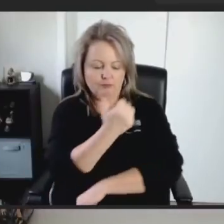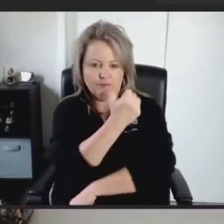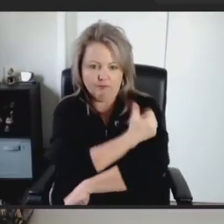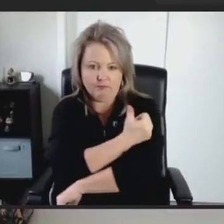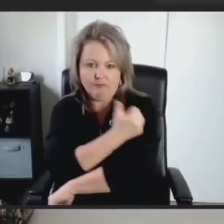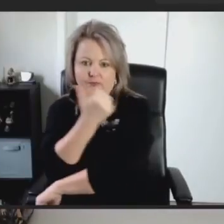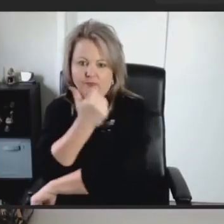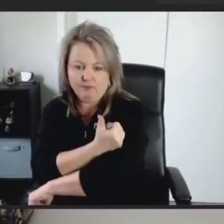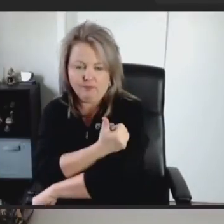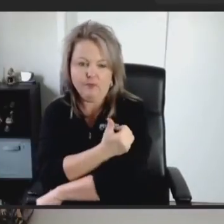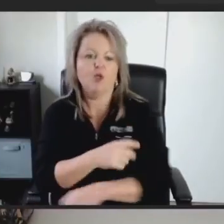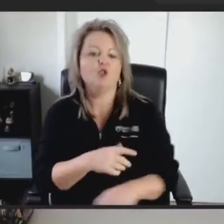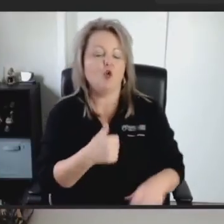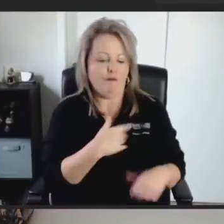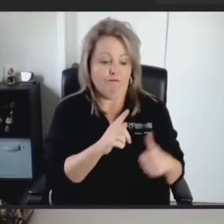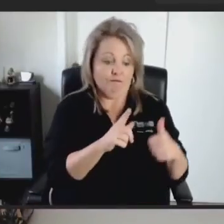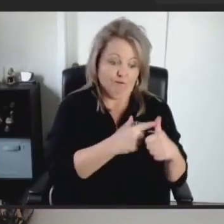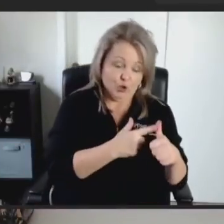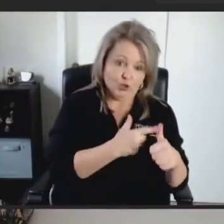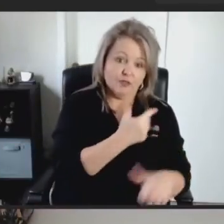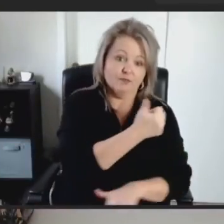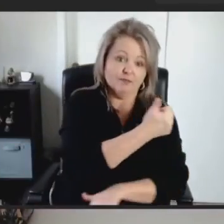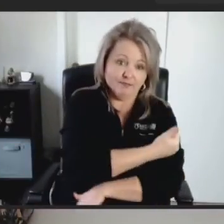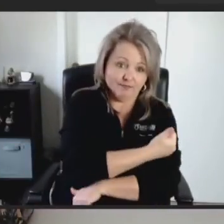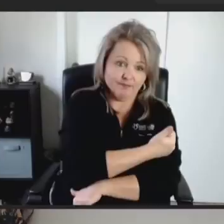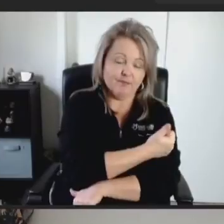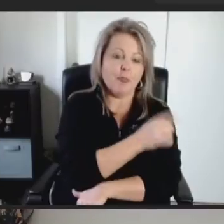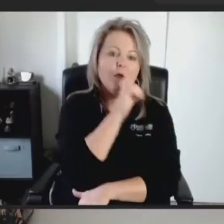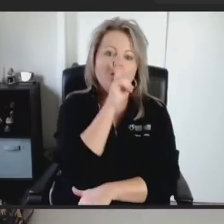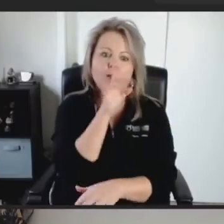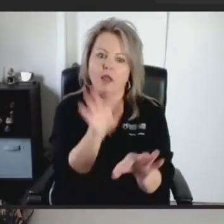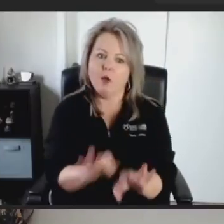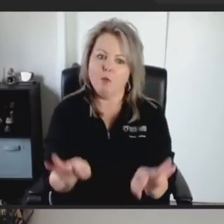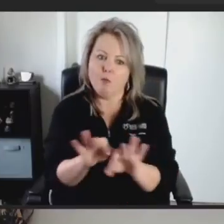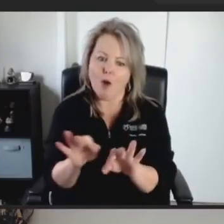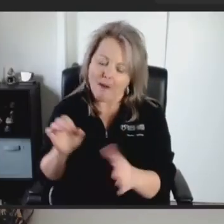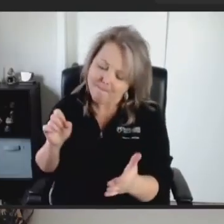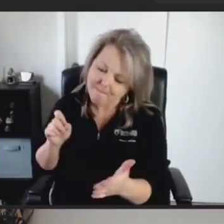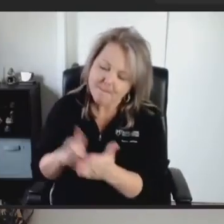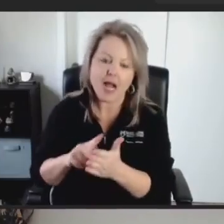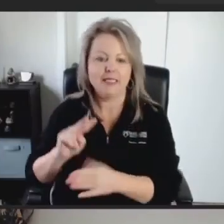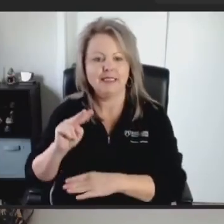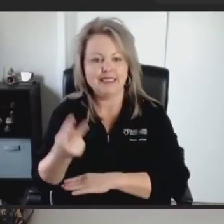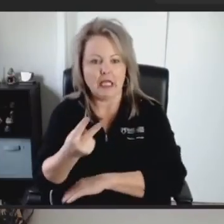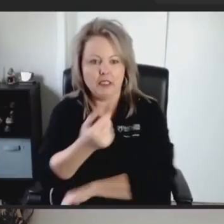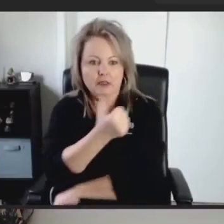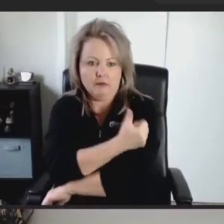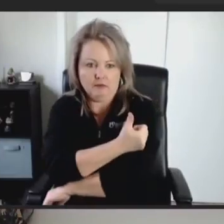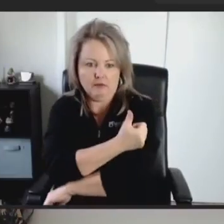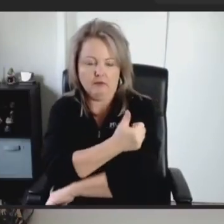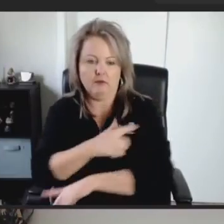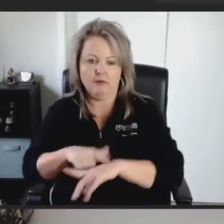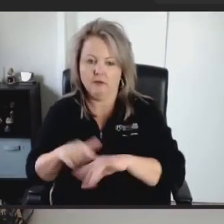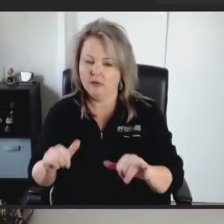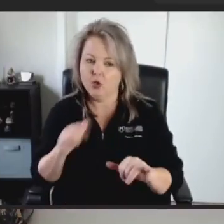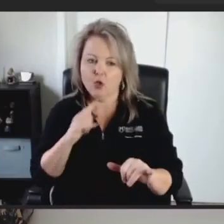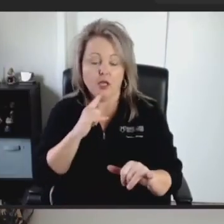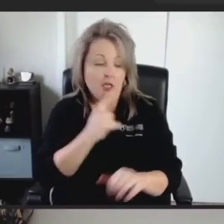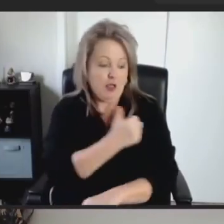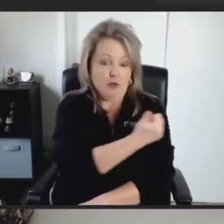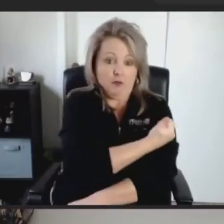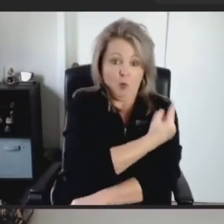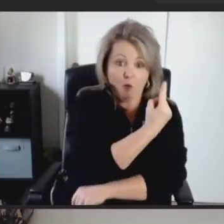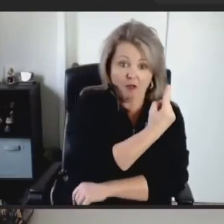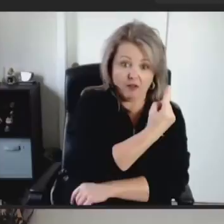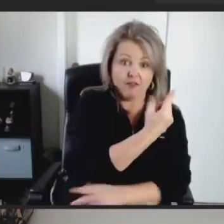once you get 1 dose of it, it's really important that you come back to have your second dose. You don't have the full effectiveness without